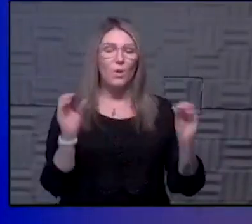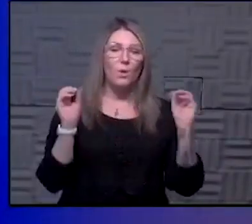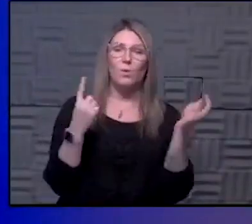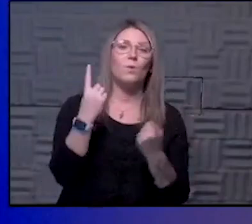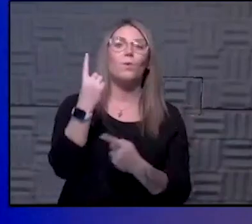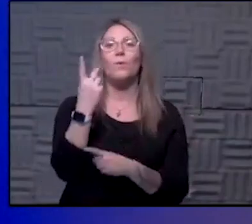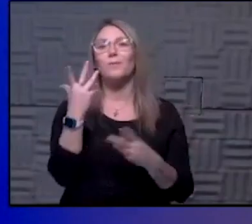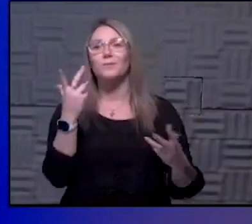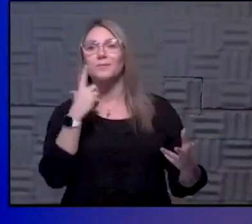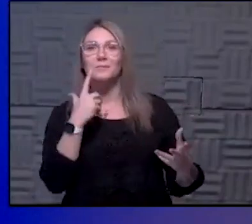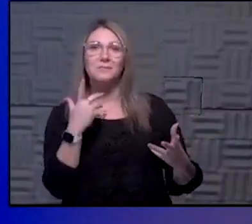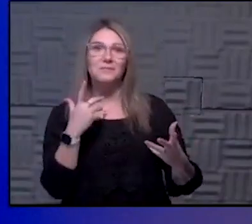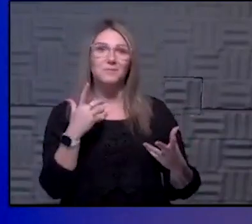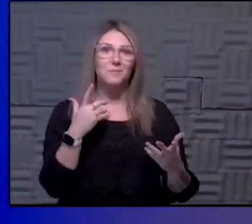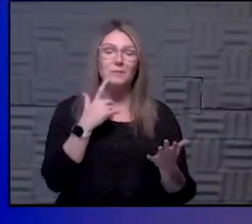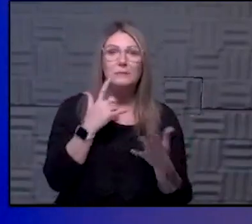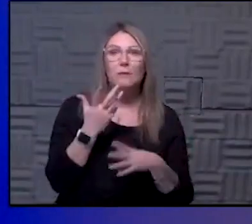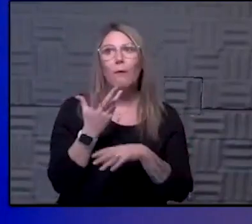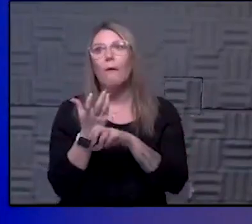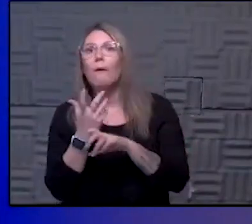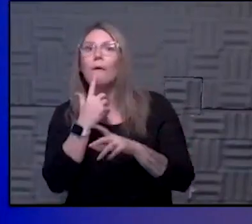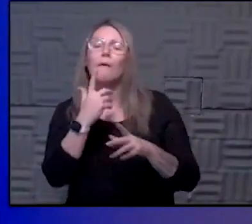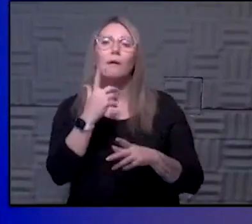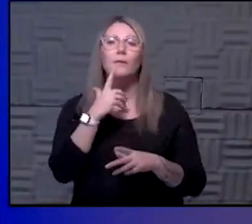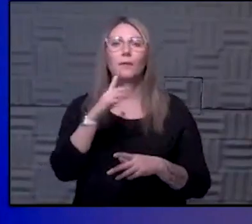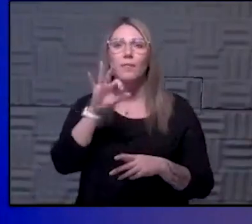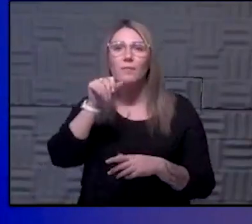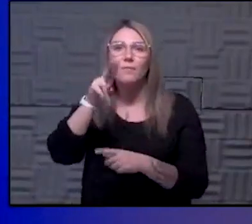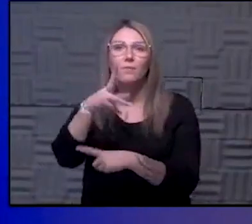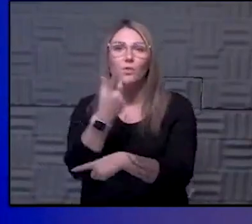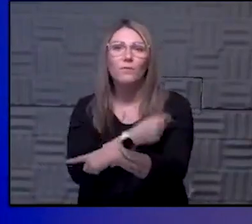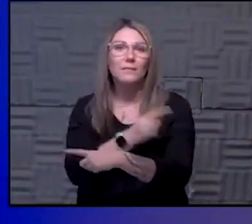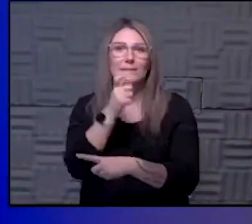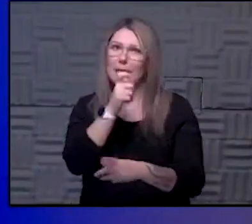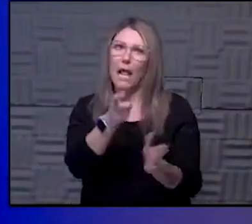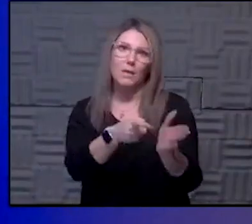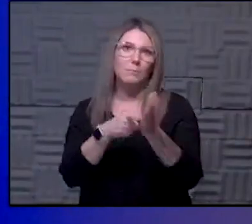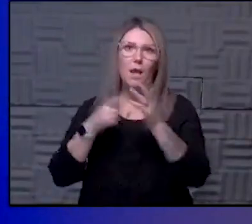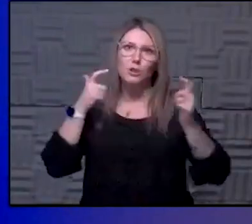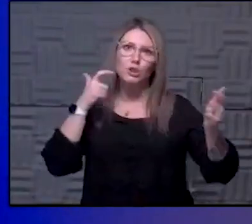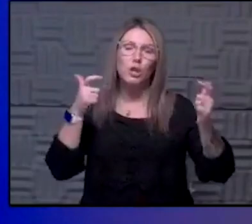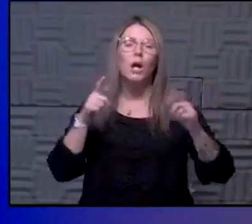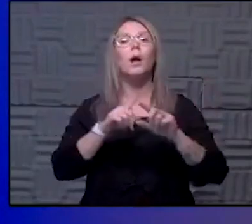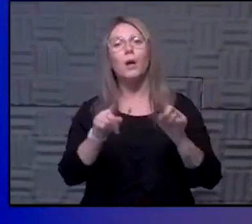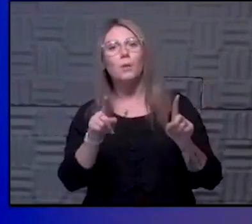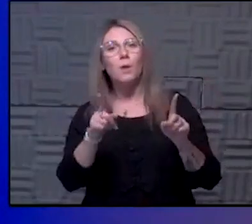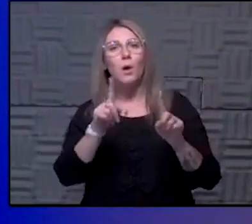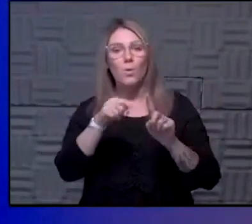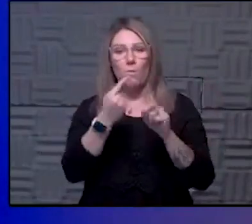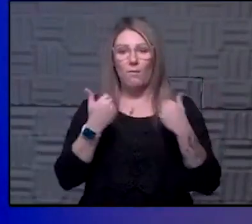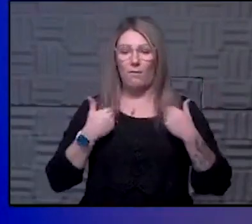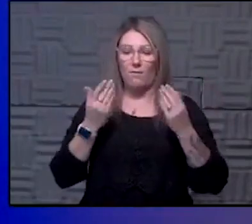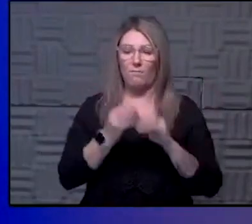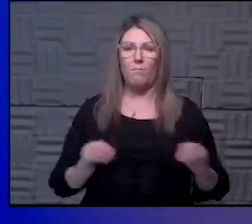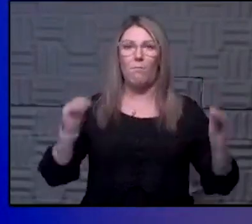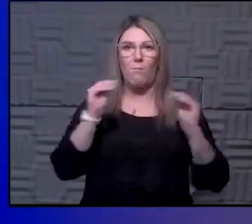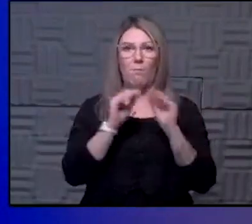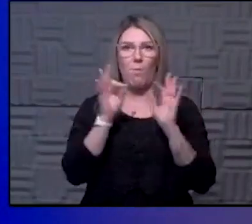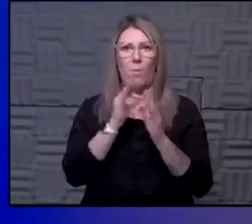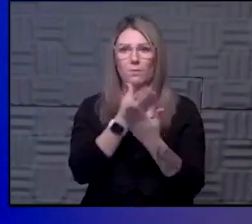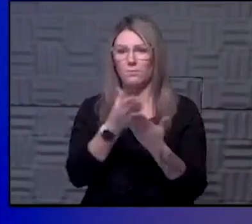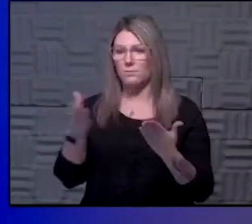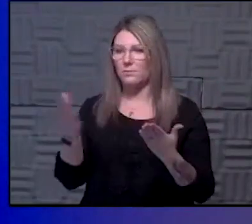the influenza vaccine, and it wasn't the big demand. But once we have more supply, there will be a